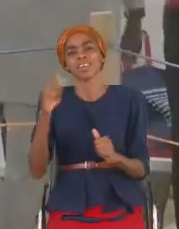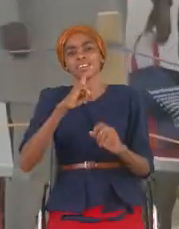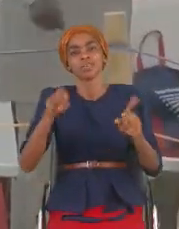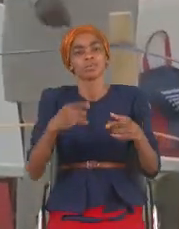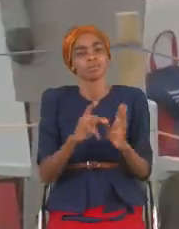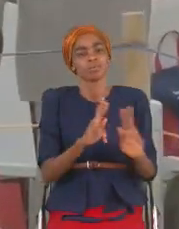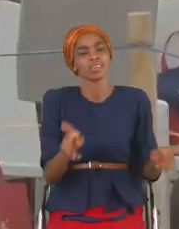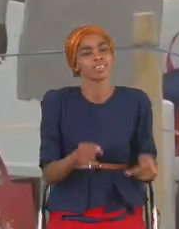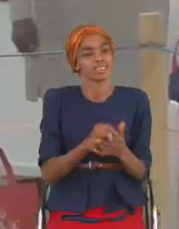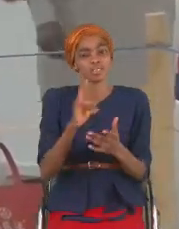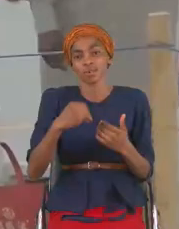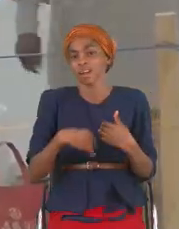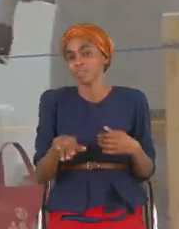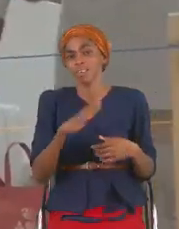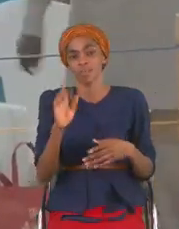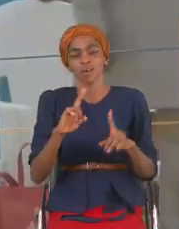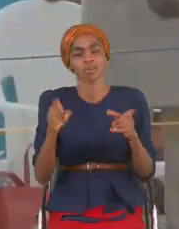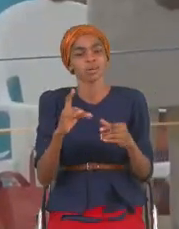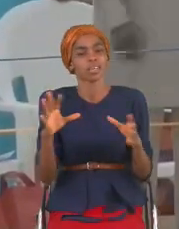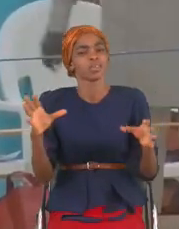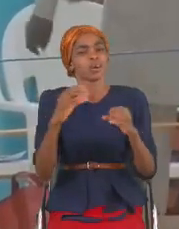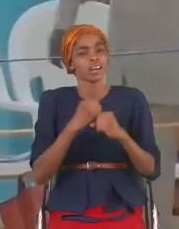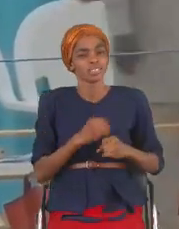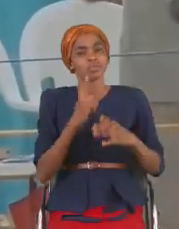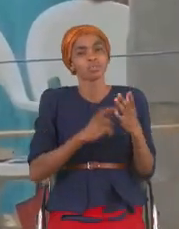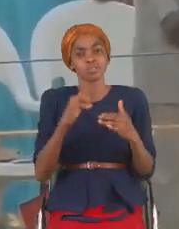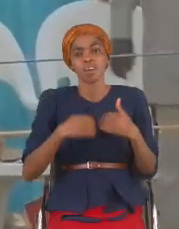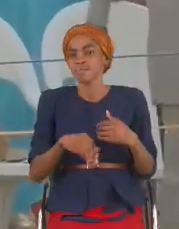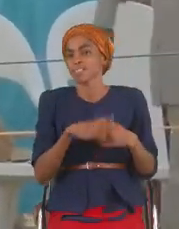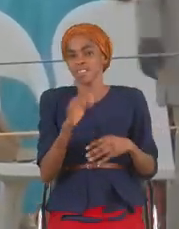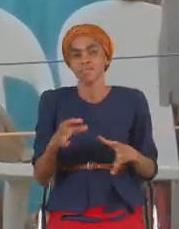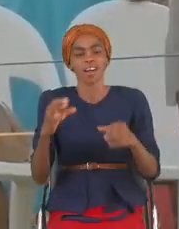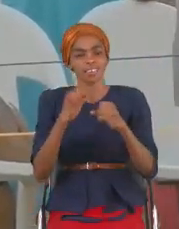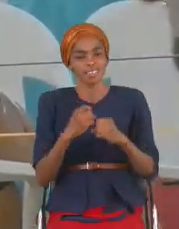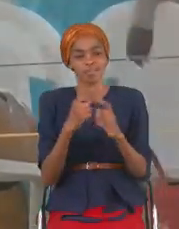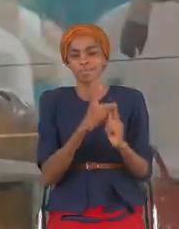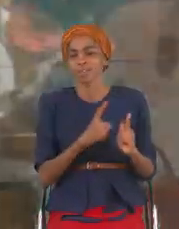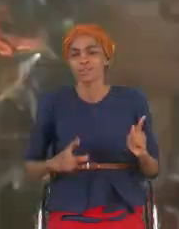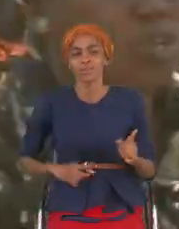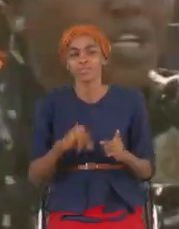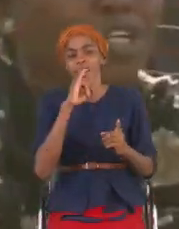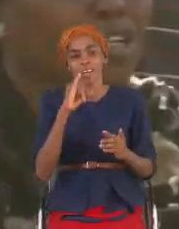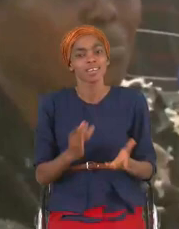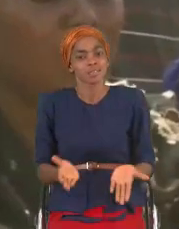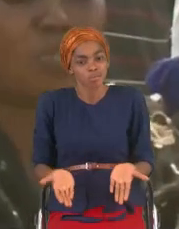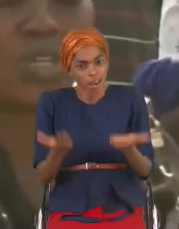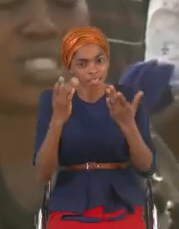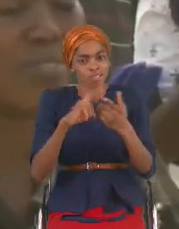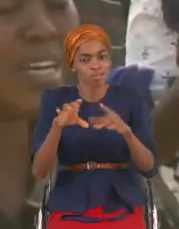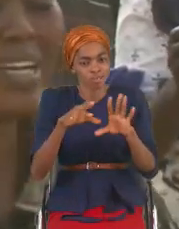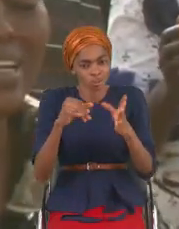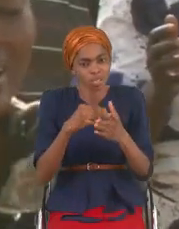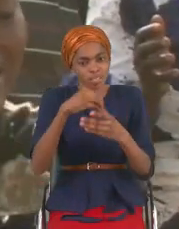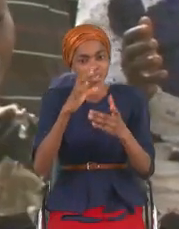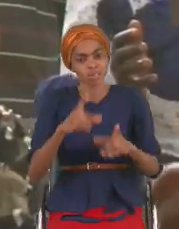you've never gone. And you'll achieve what you have never achieved. The Lord is rising up to do it in